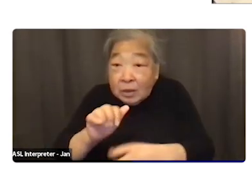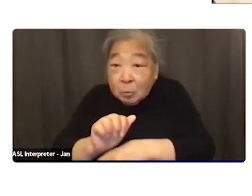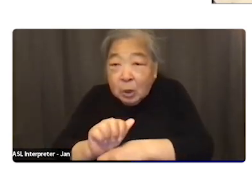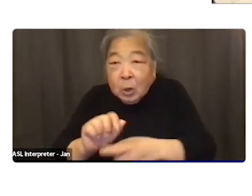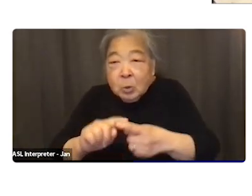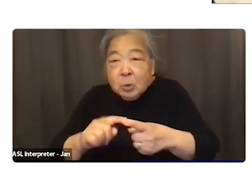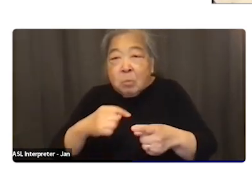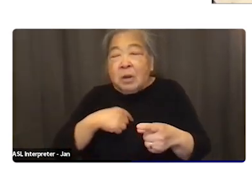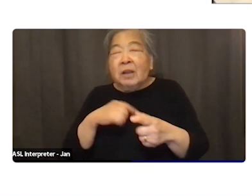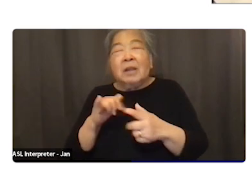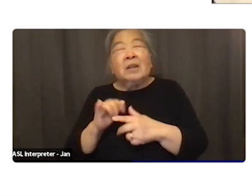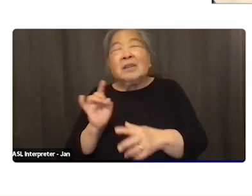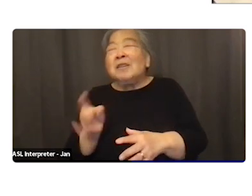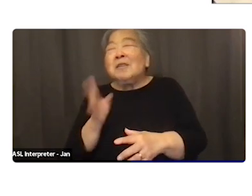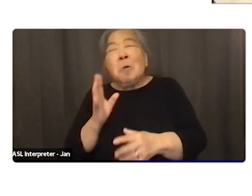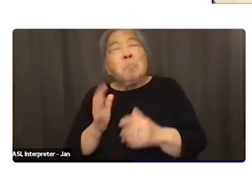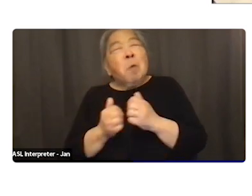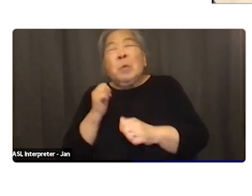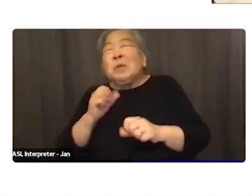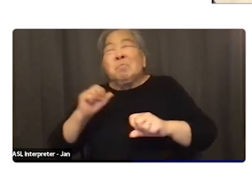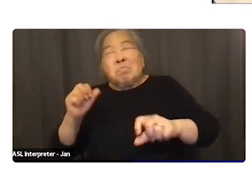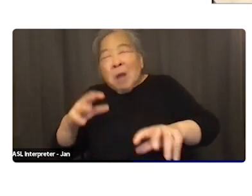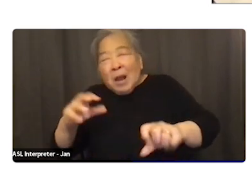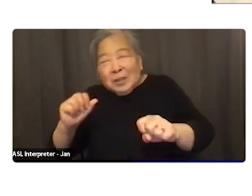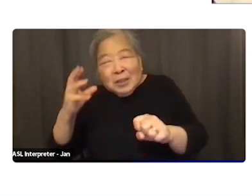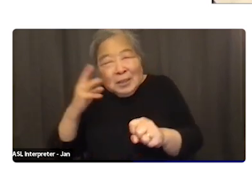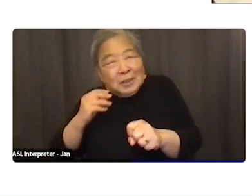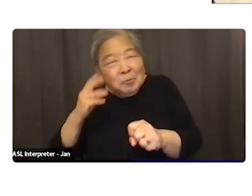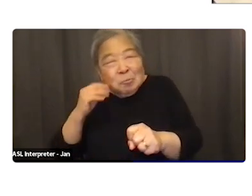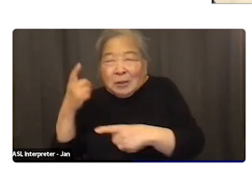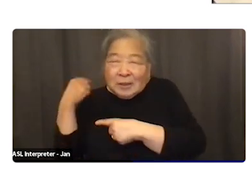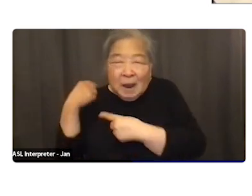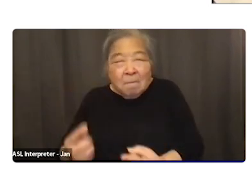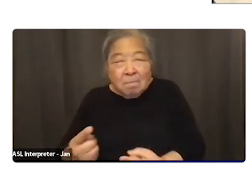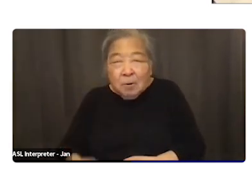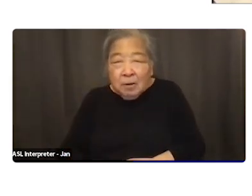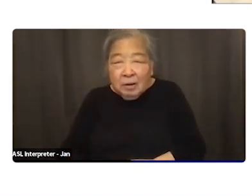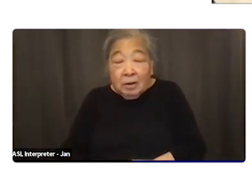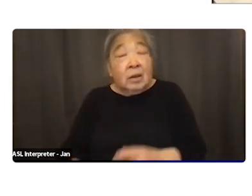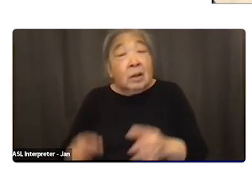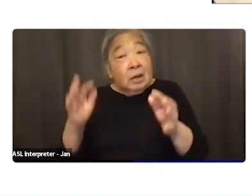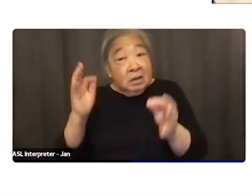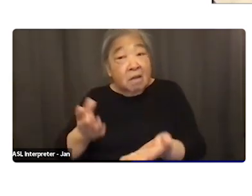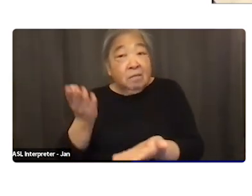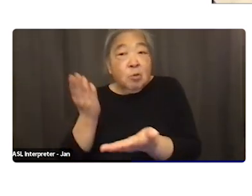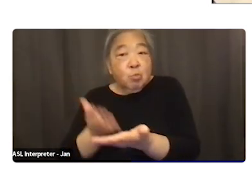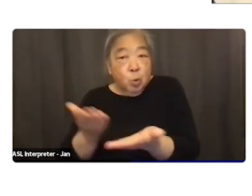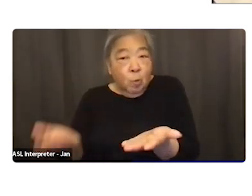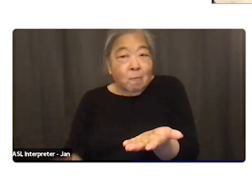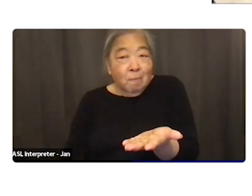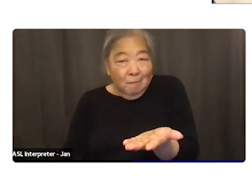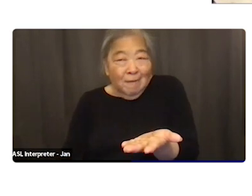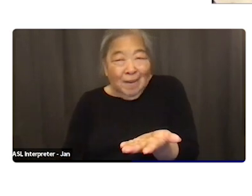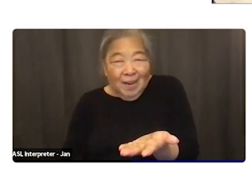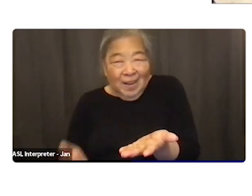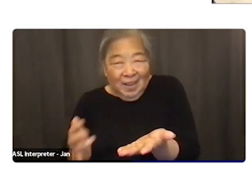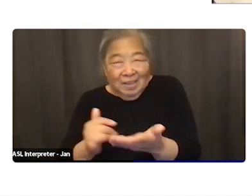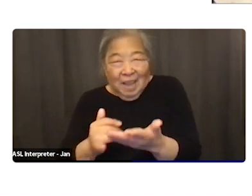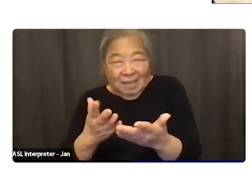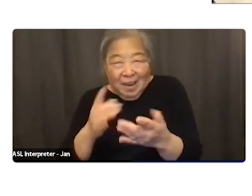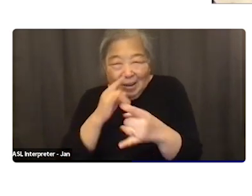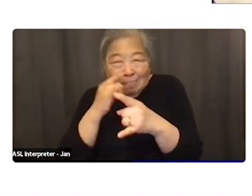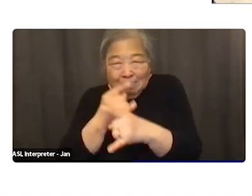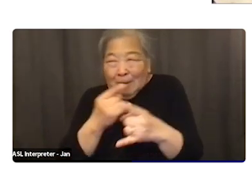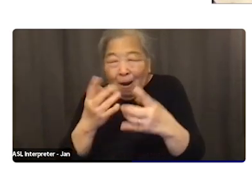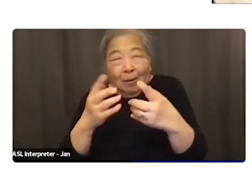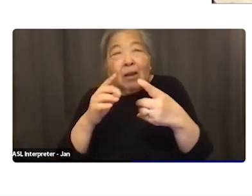the dopest magical experience ever. Definitely evidence of things coming full circle.